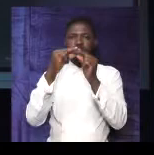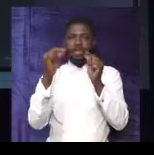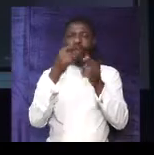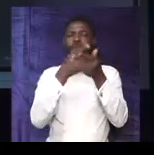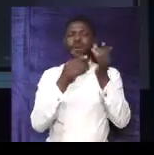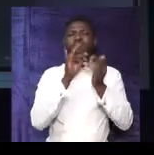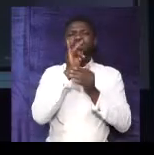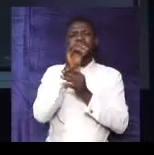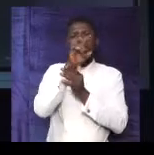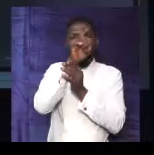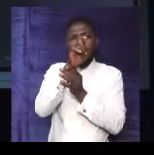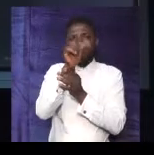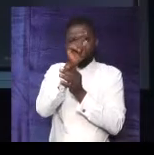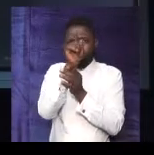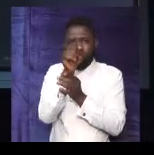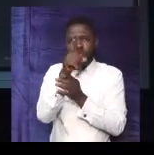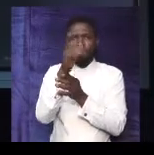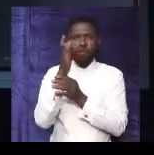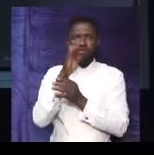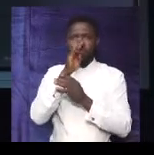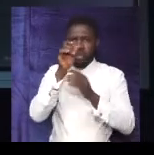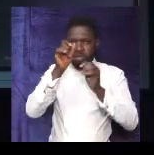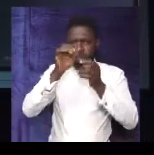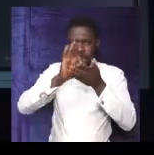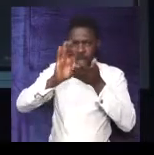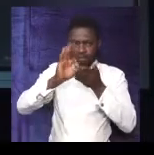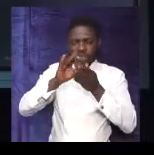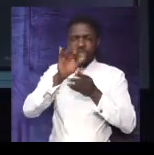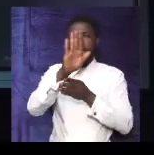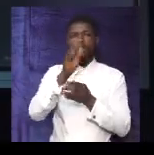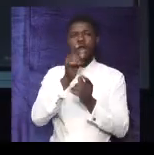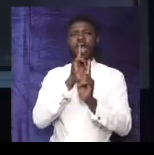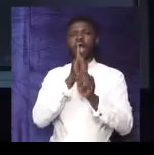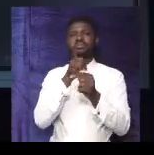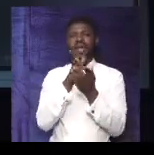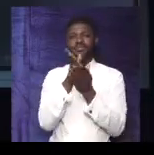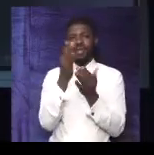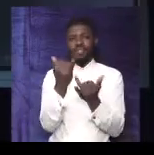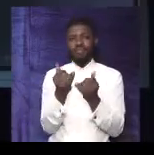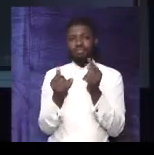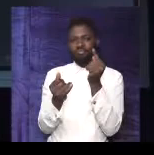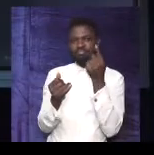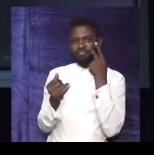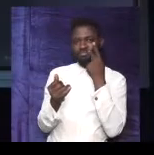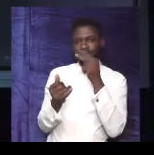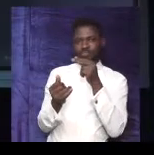32 degrees. So what is X? You should be calculating your answer right about now.